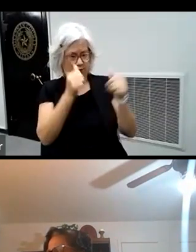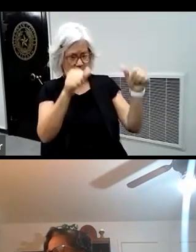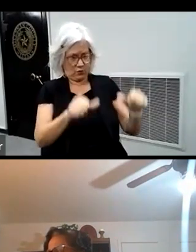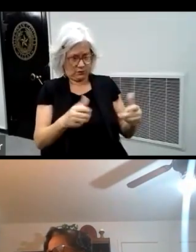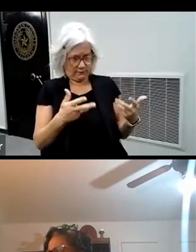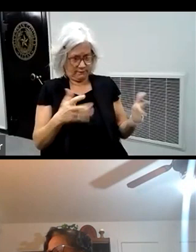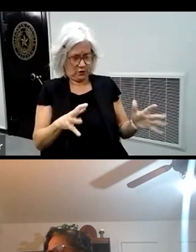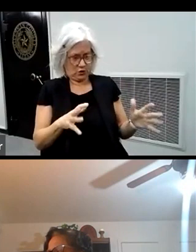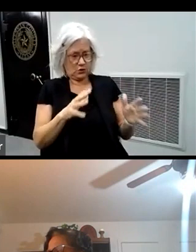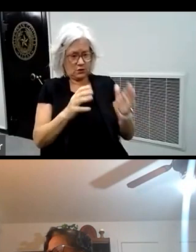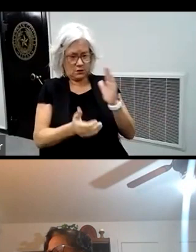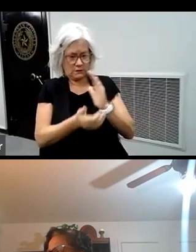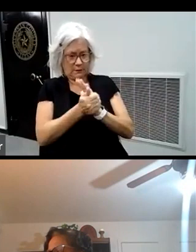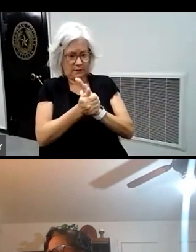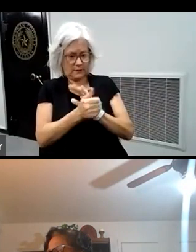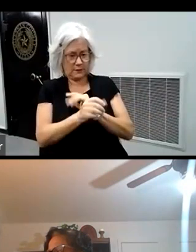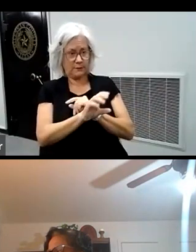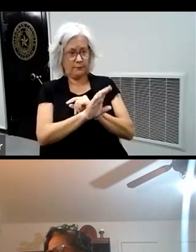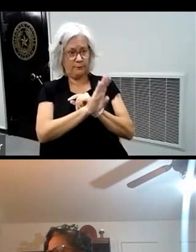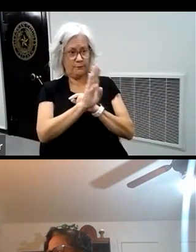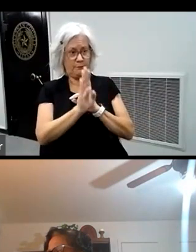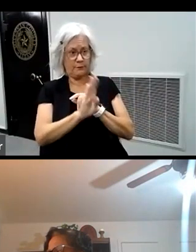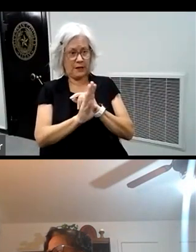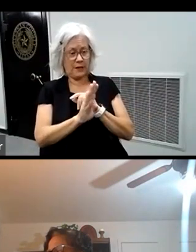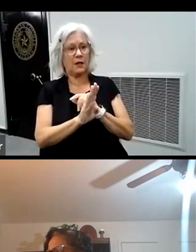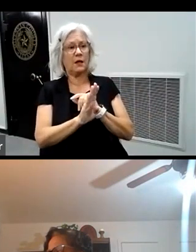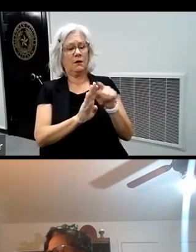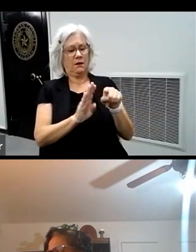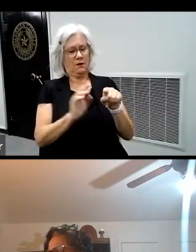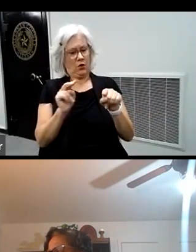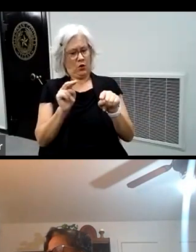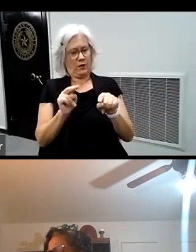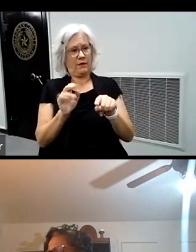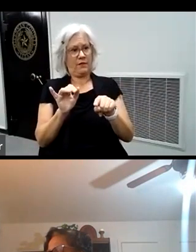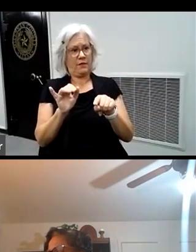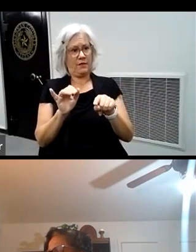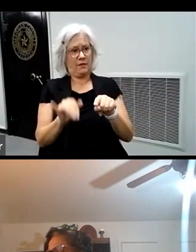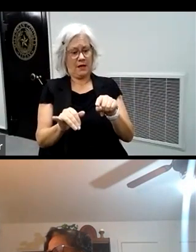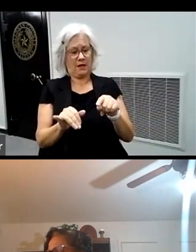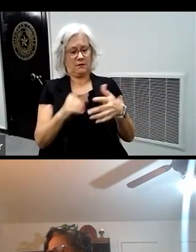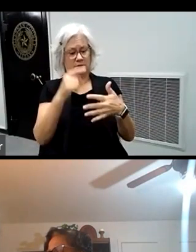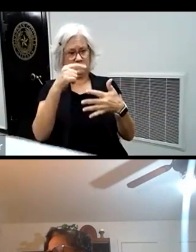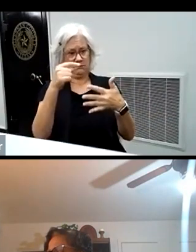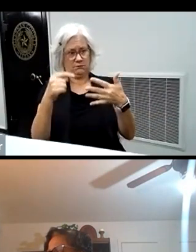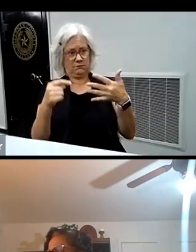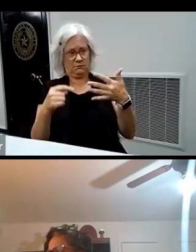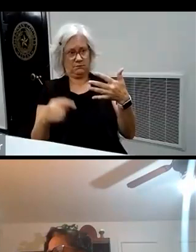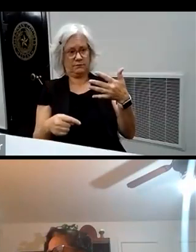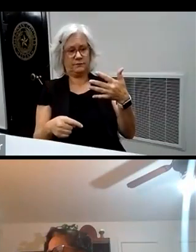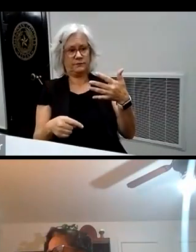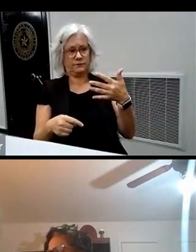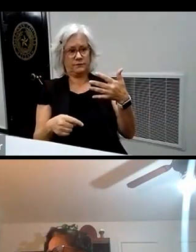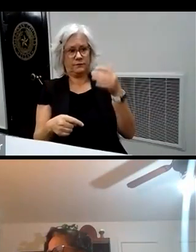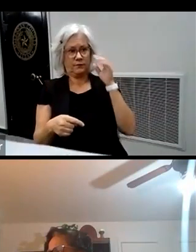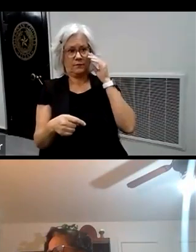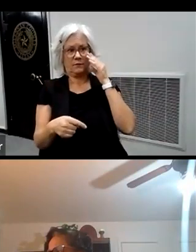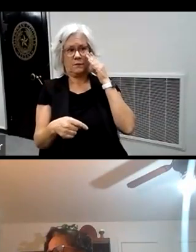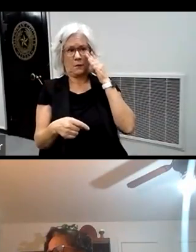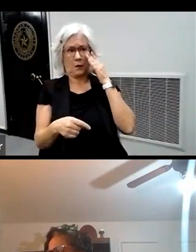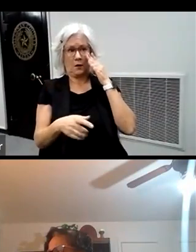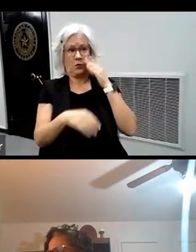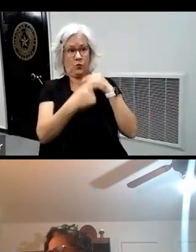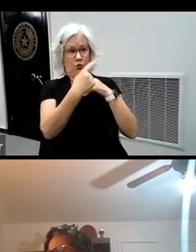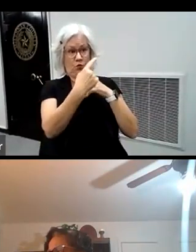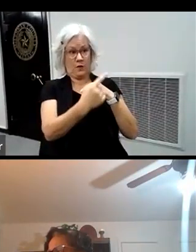Under supplemental, under B is consideration or action on the following. Under 1